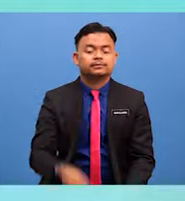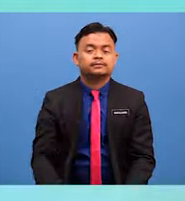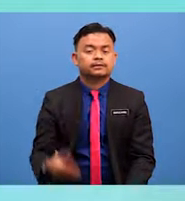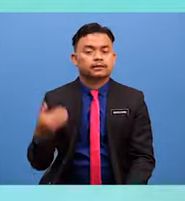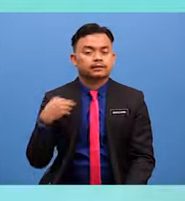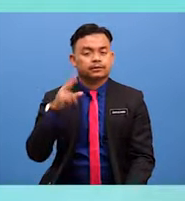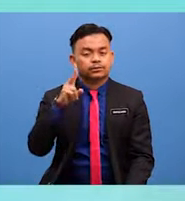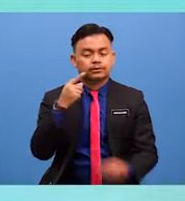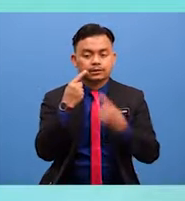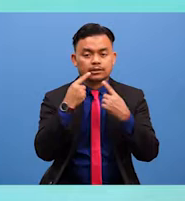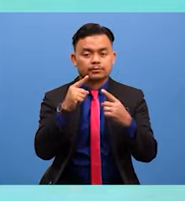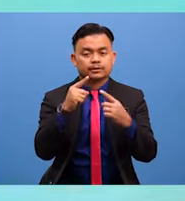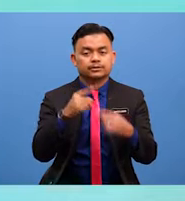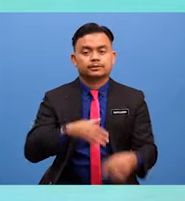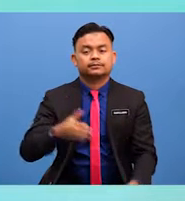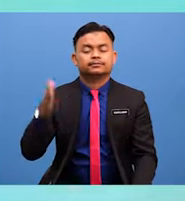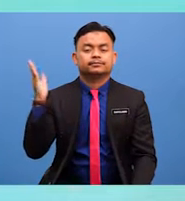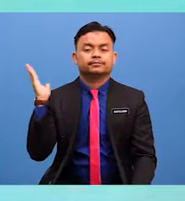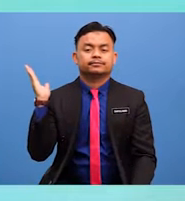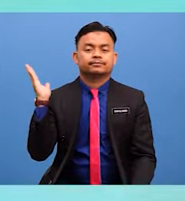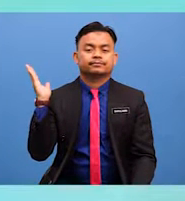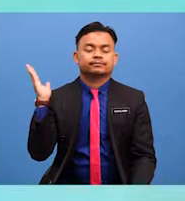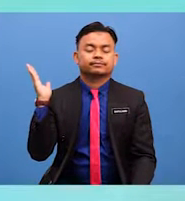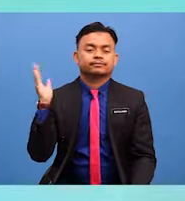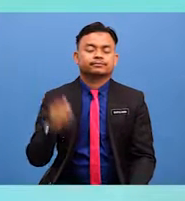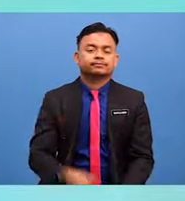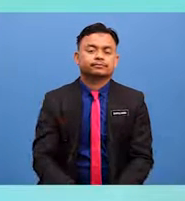answers. The answers are cut and occur.